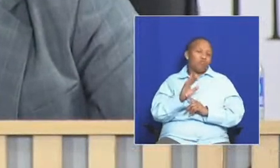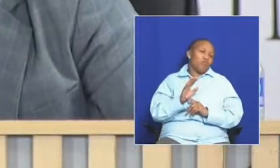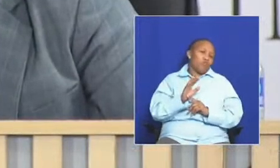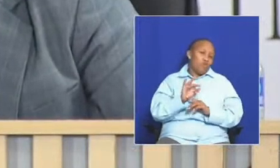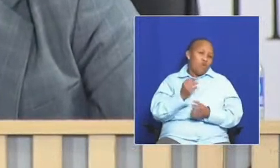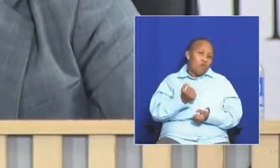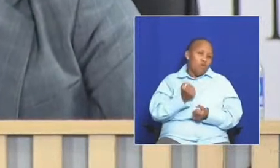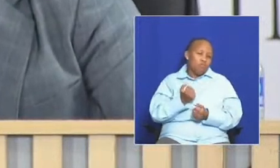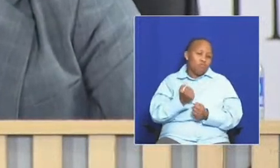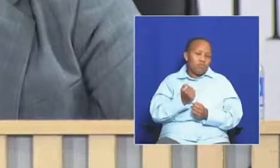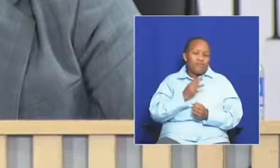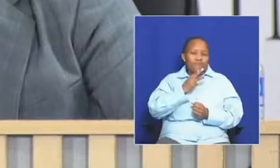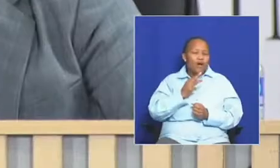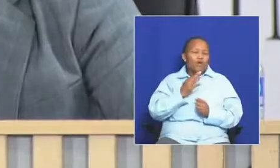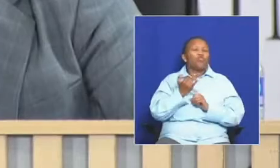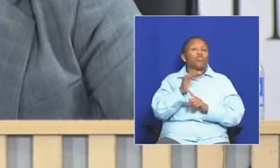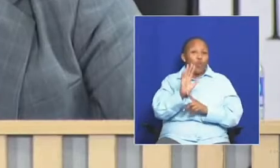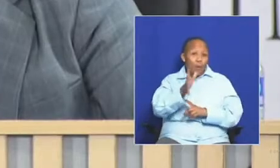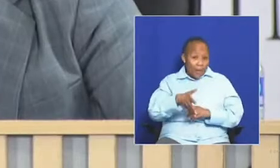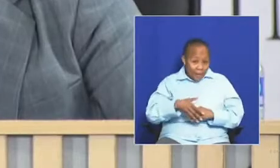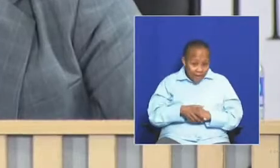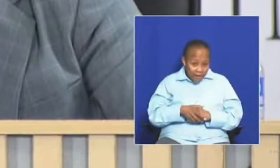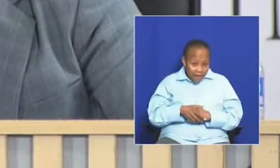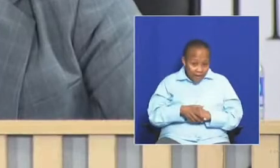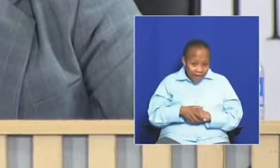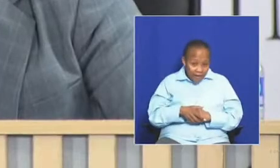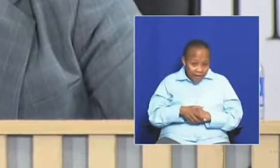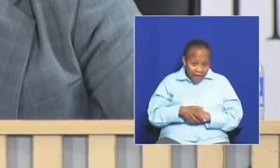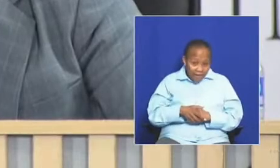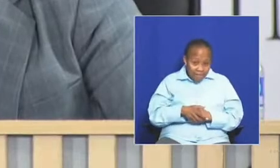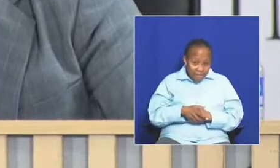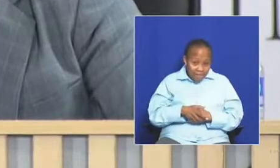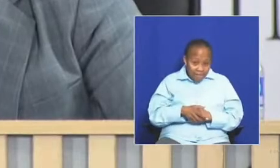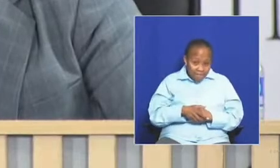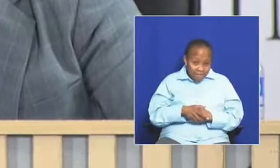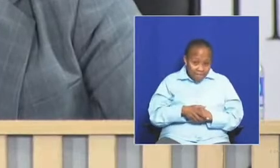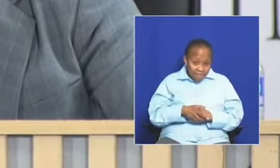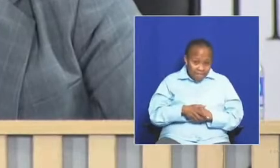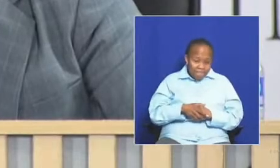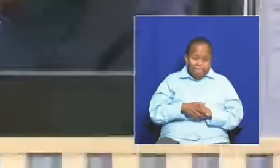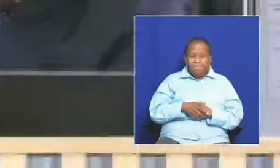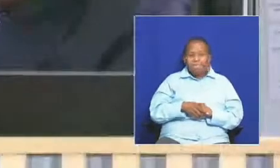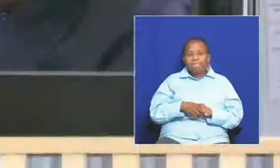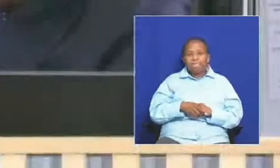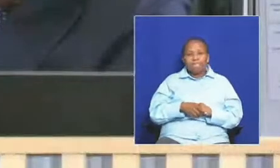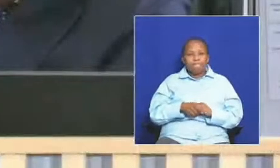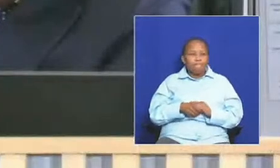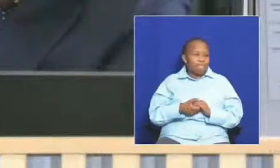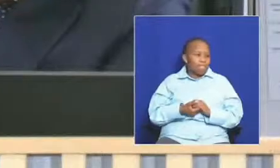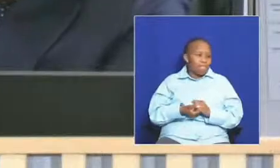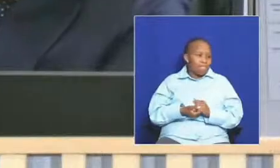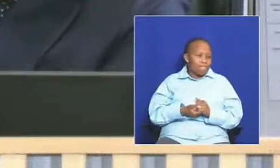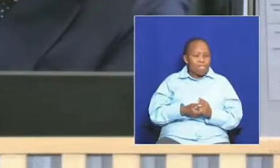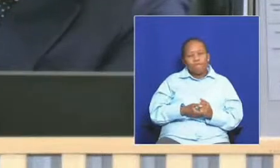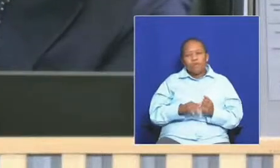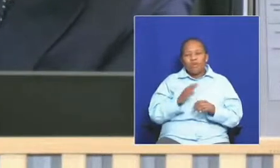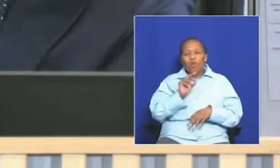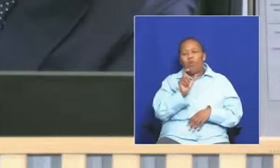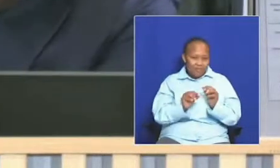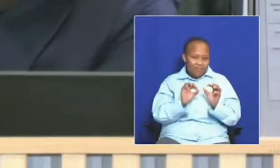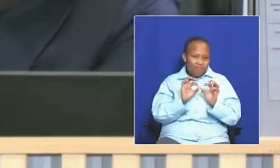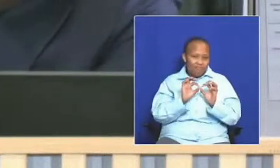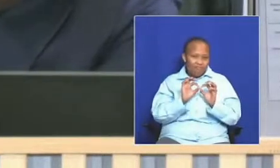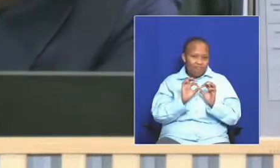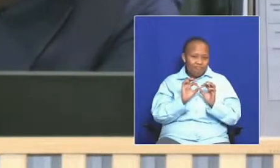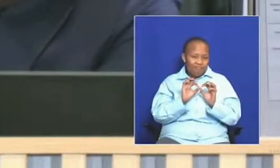Like I said, perhaps let's avoid committed. Are you aware of a crime that